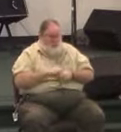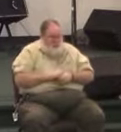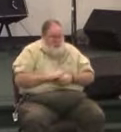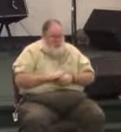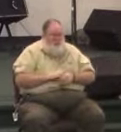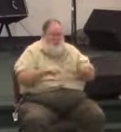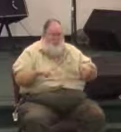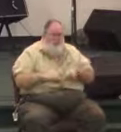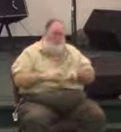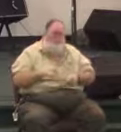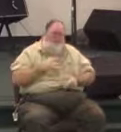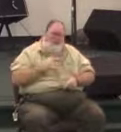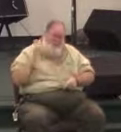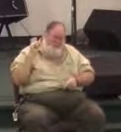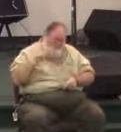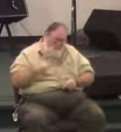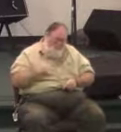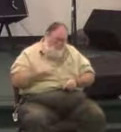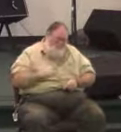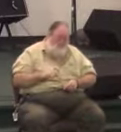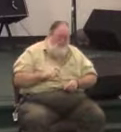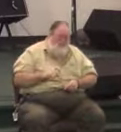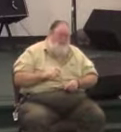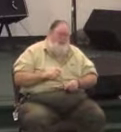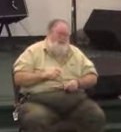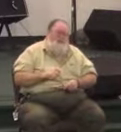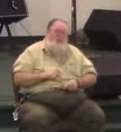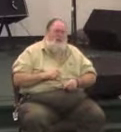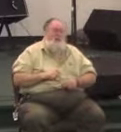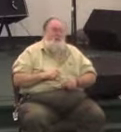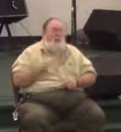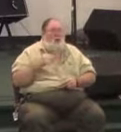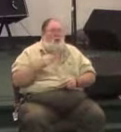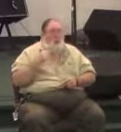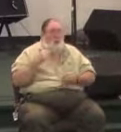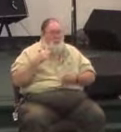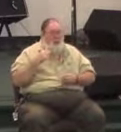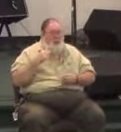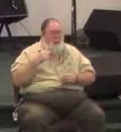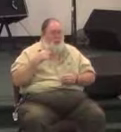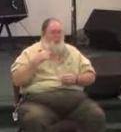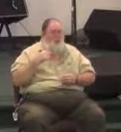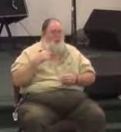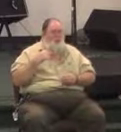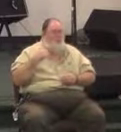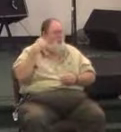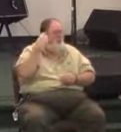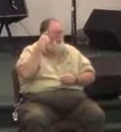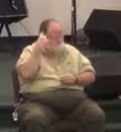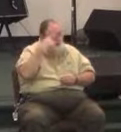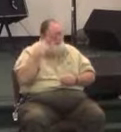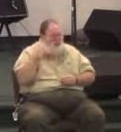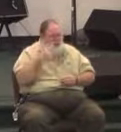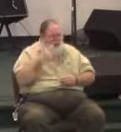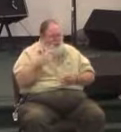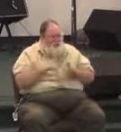they feel like they're the person to the right or the left of them has to influence them whether they have a cheerful